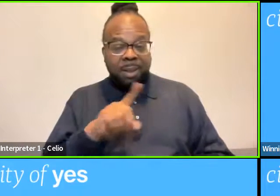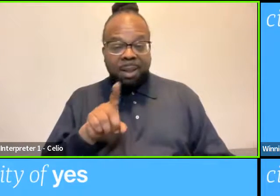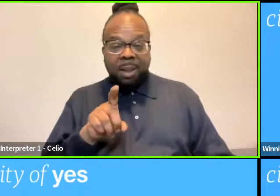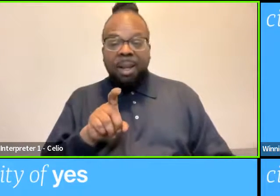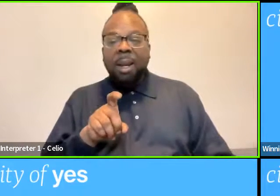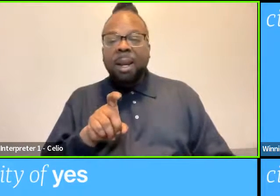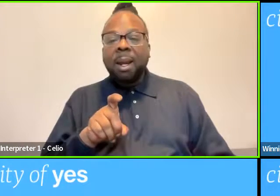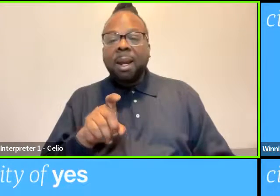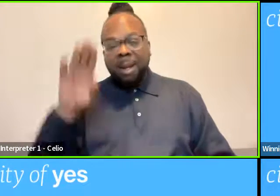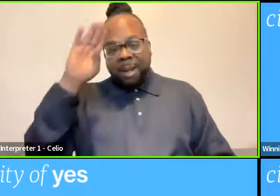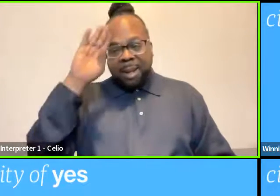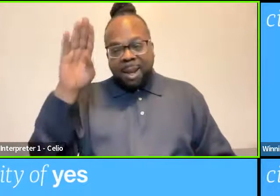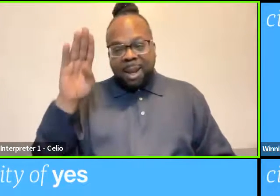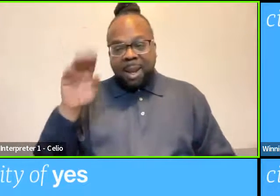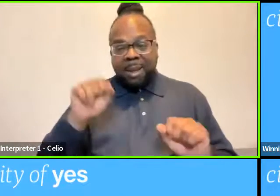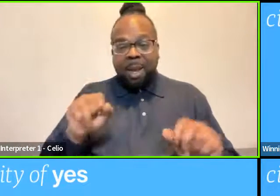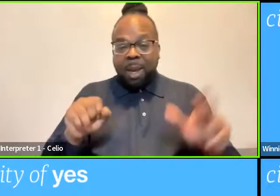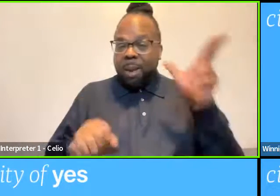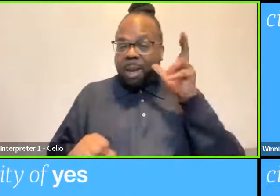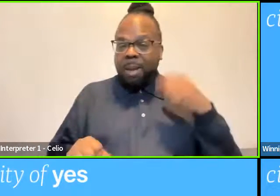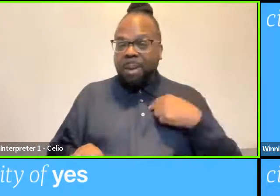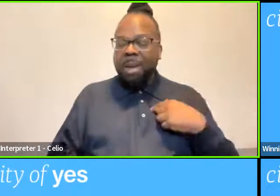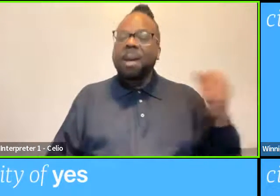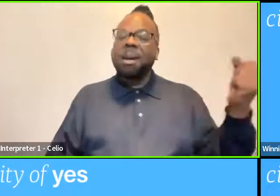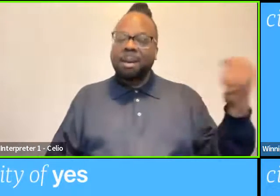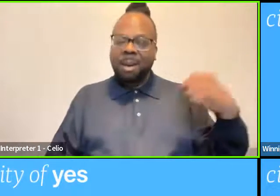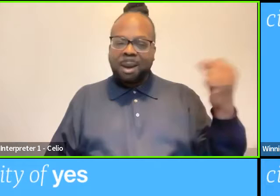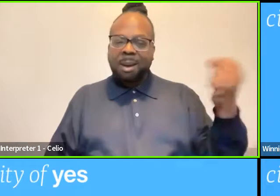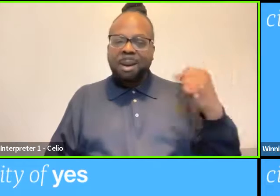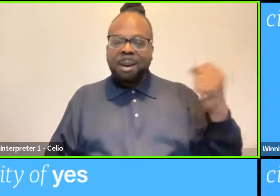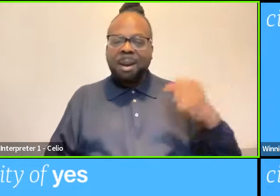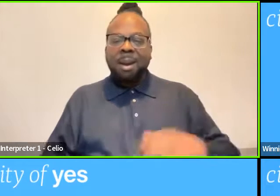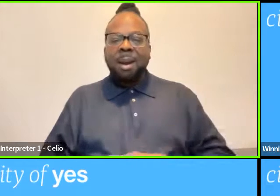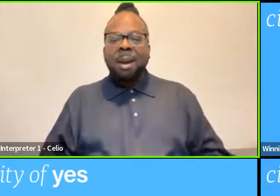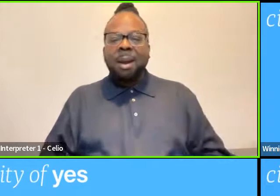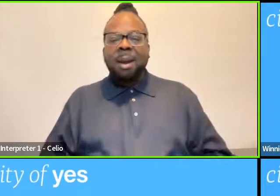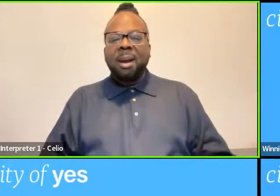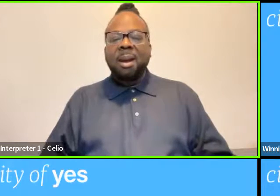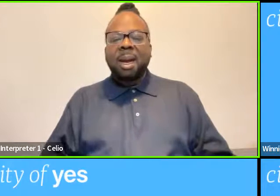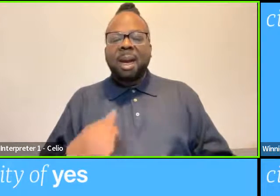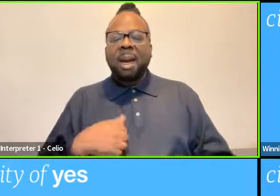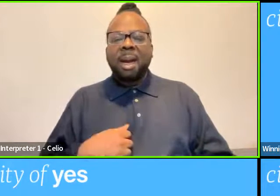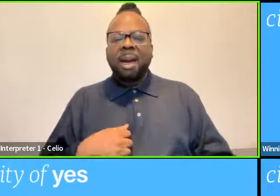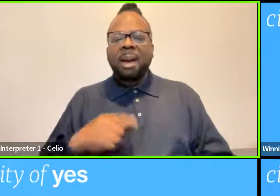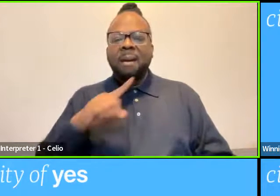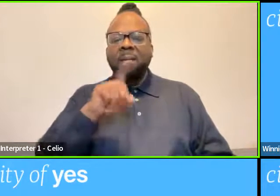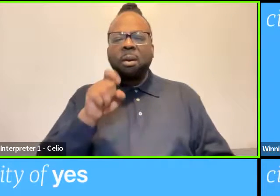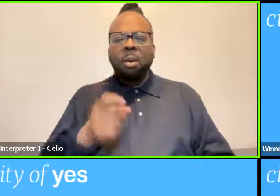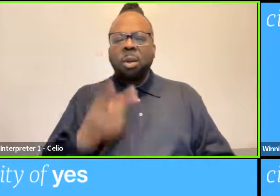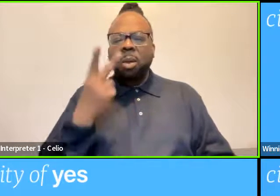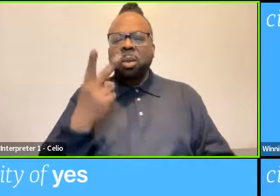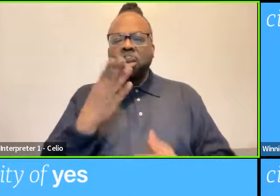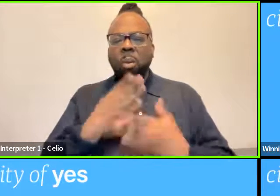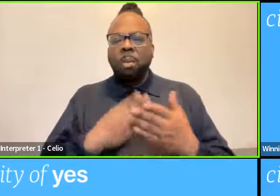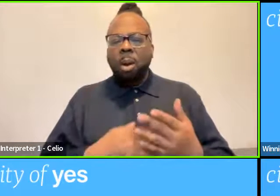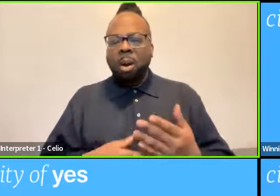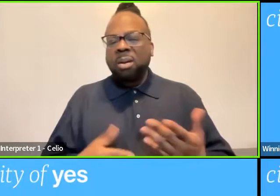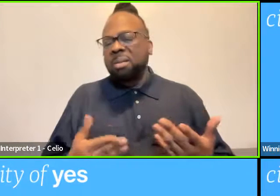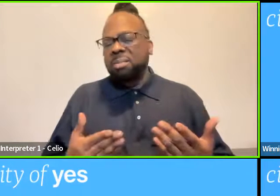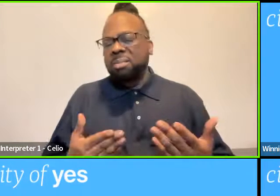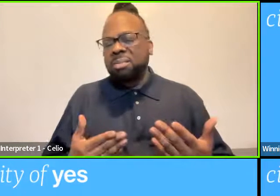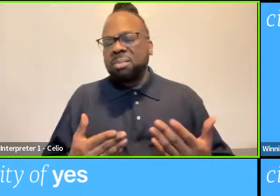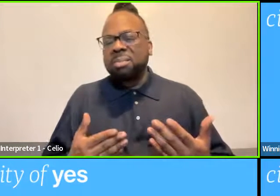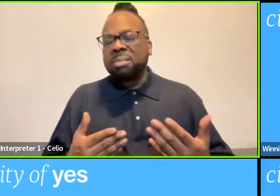Hi, can you hear me? Yeah. Wonderful, thank you. I had a two-part question around the city-owned